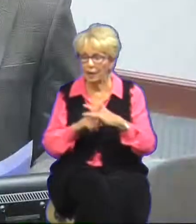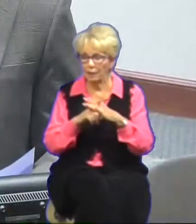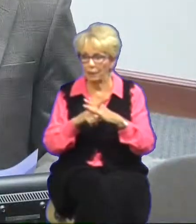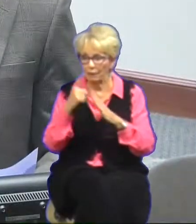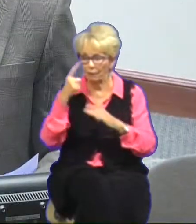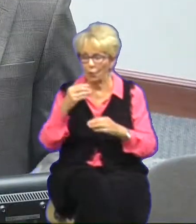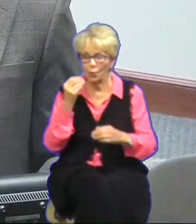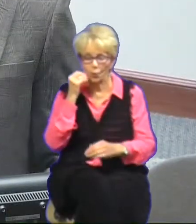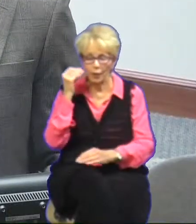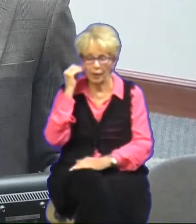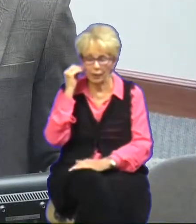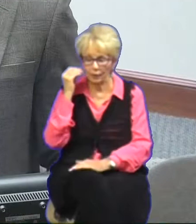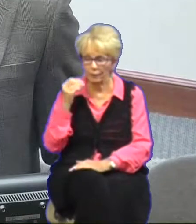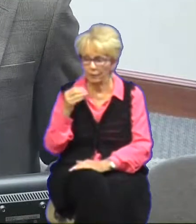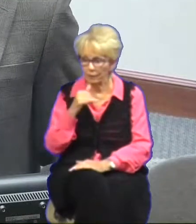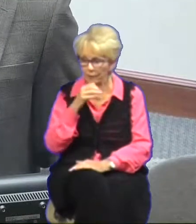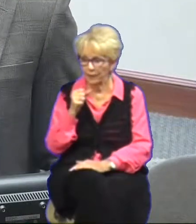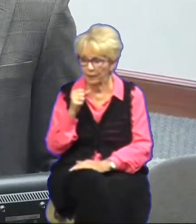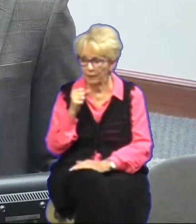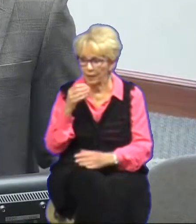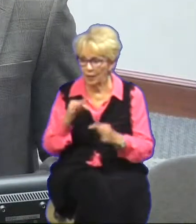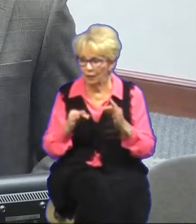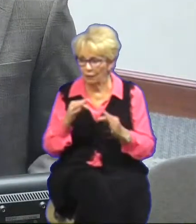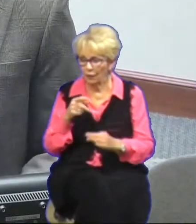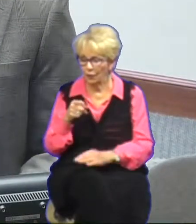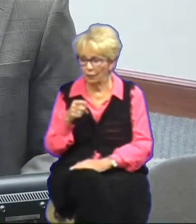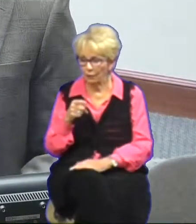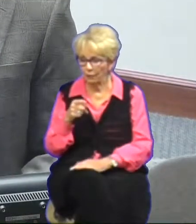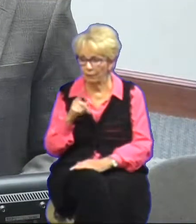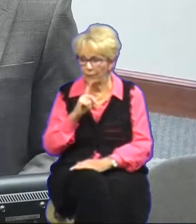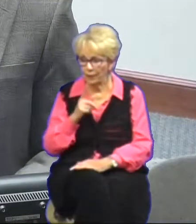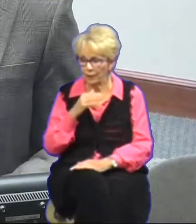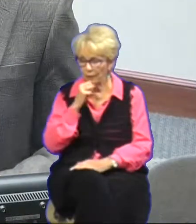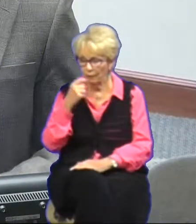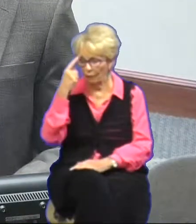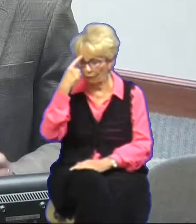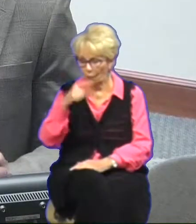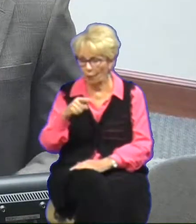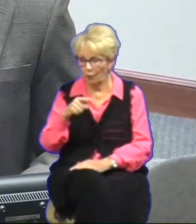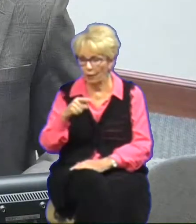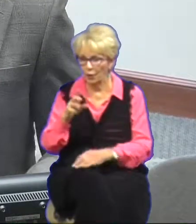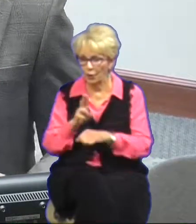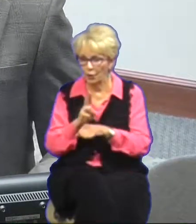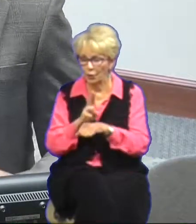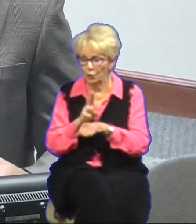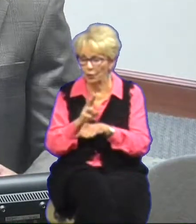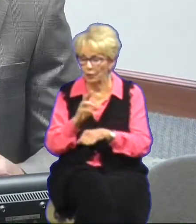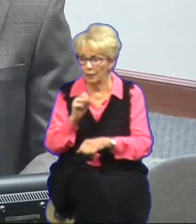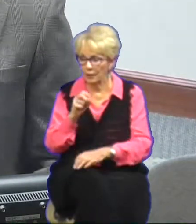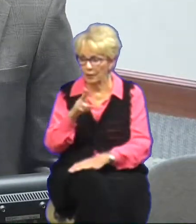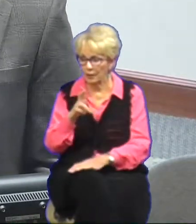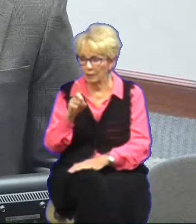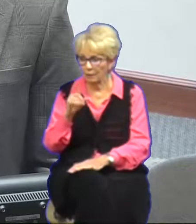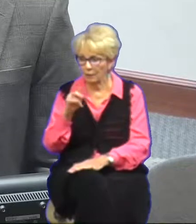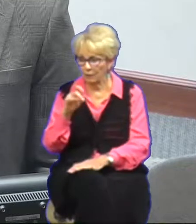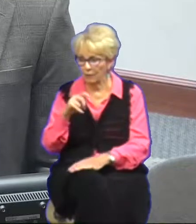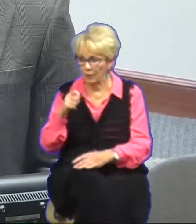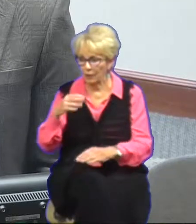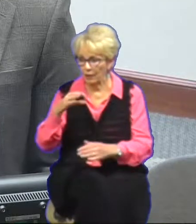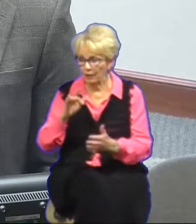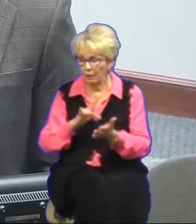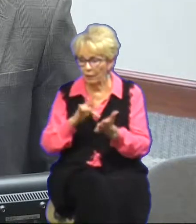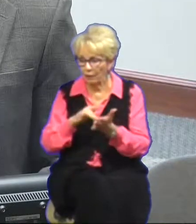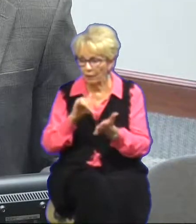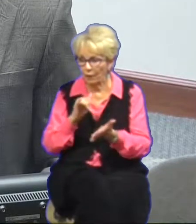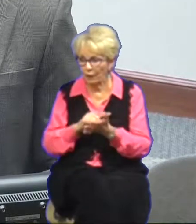for residential is if you are, and it really is for new subdivisions, and if you're trying to take advantage of some of